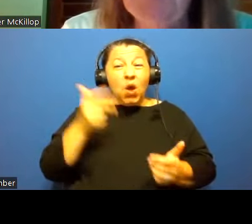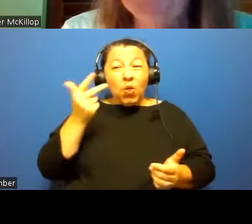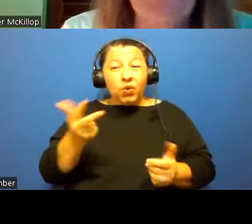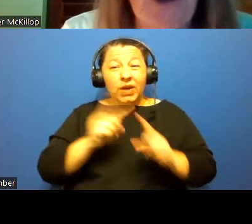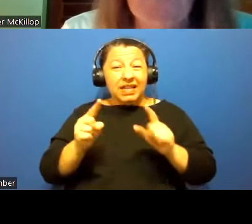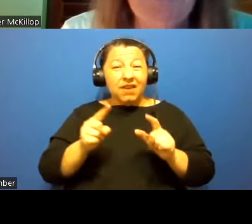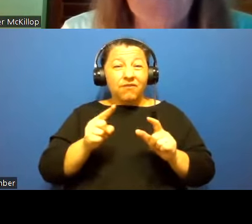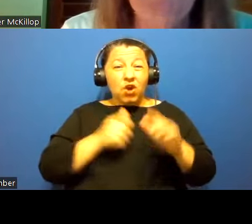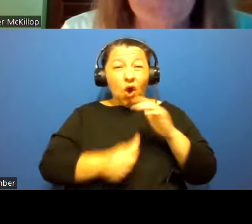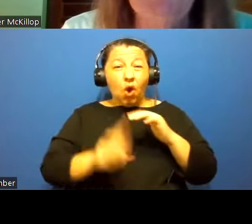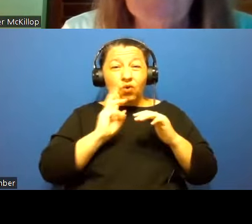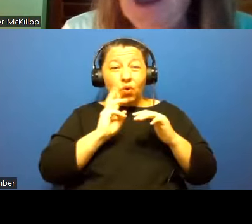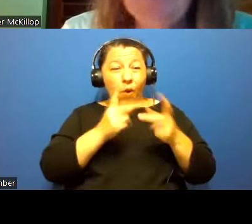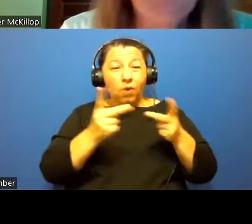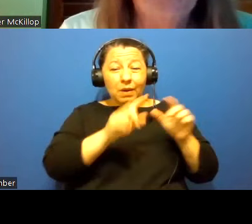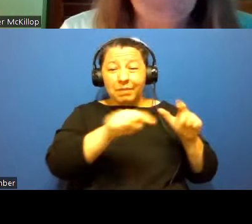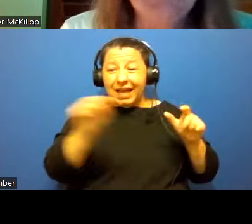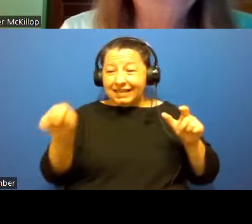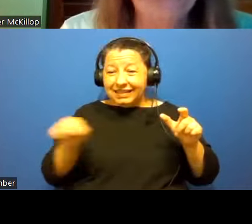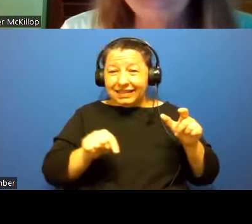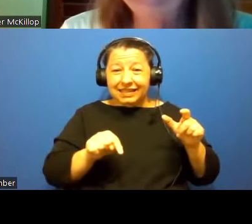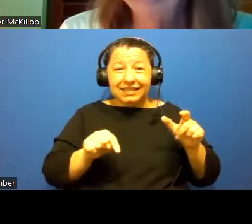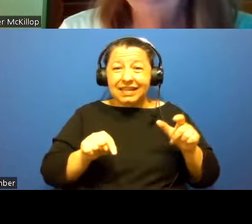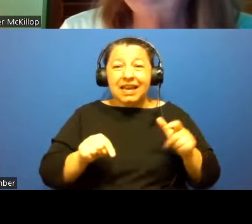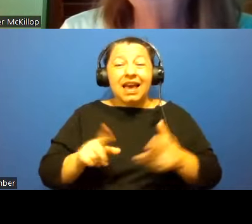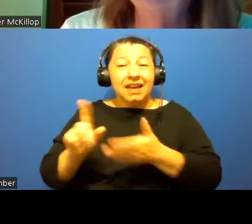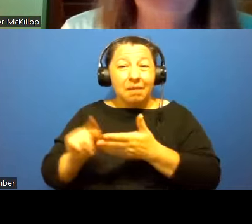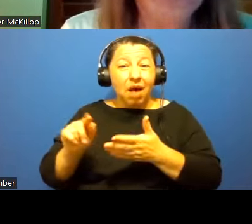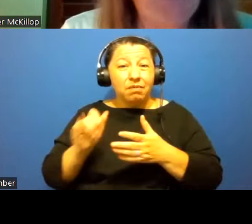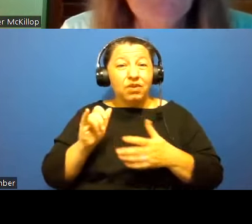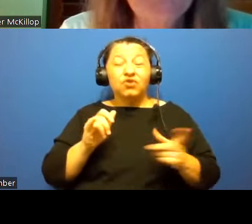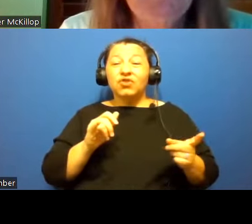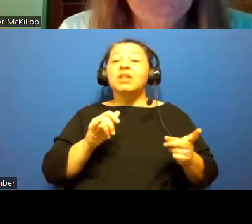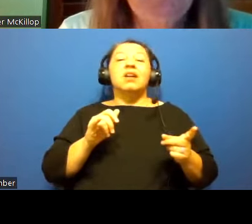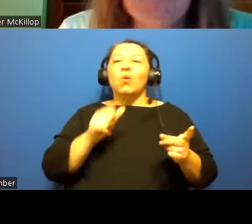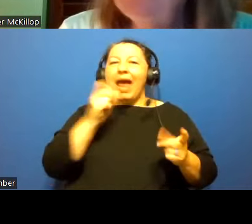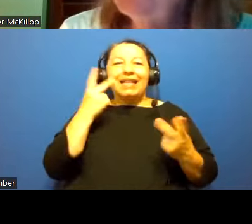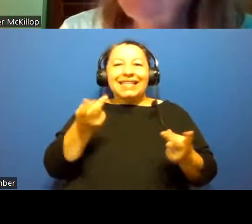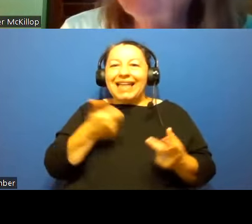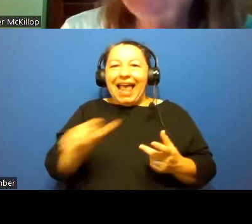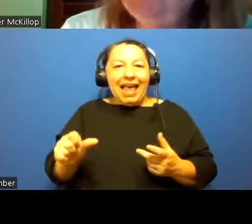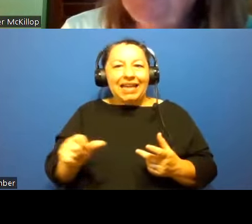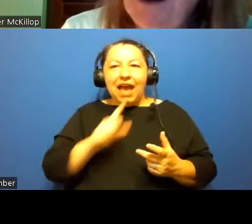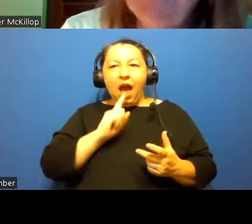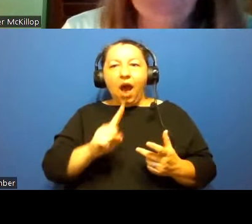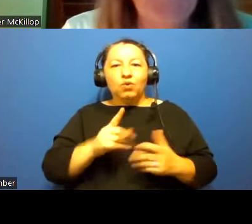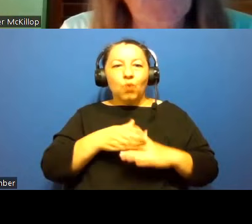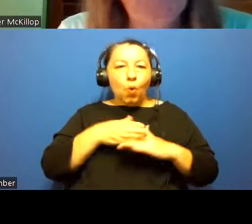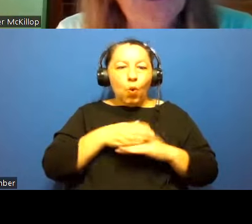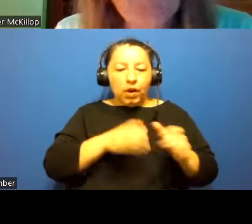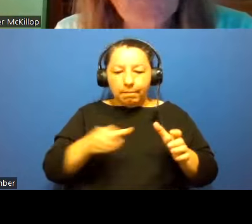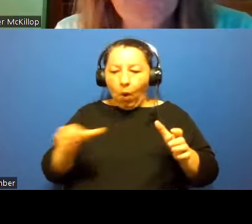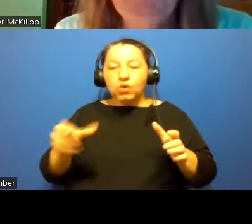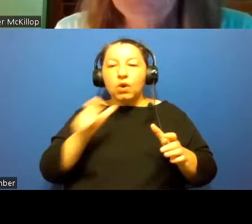and I published Salt, White Gold of the Ancient Maya, we hadn't seen any of the wooden posts because they're not supposed to be there. And so we